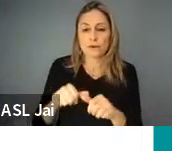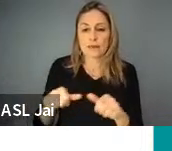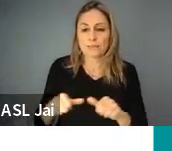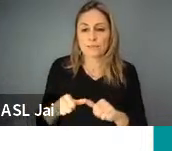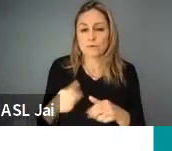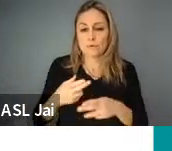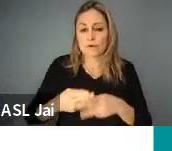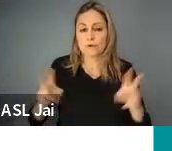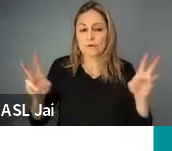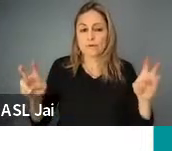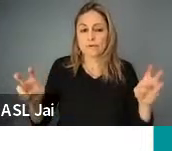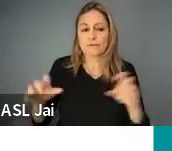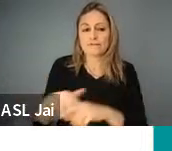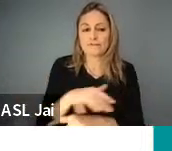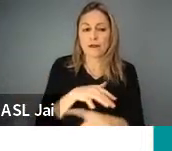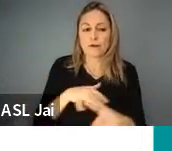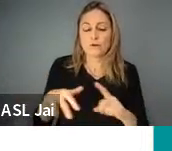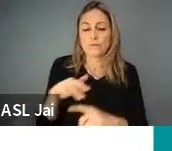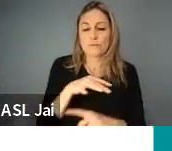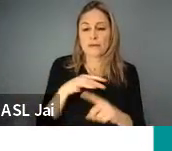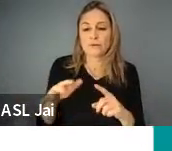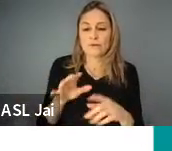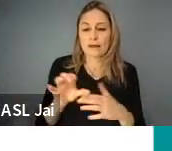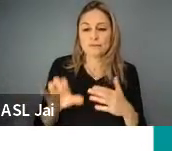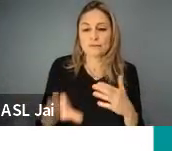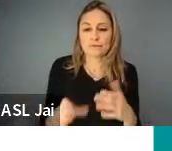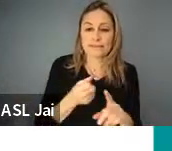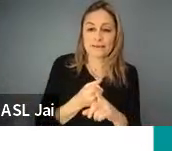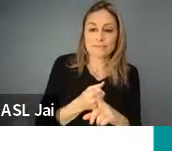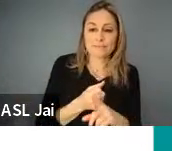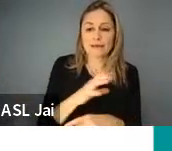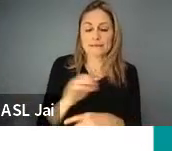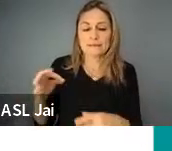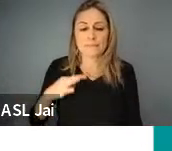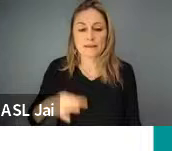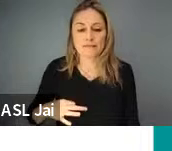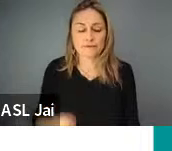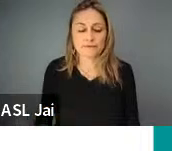our environmental consequences, our impacts and benefits.